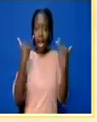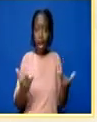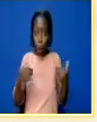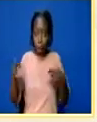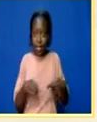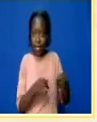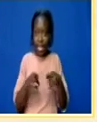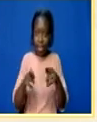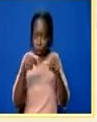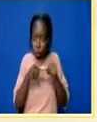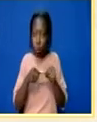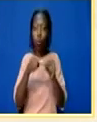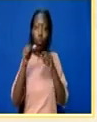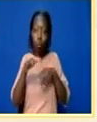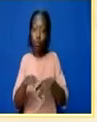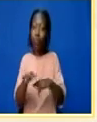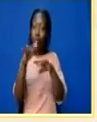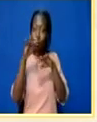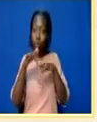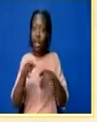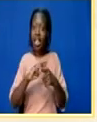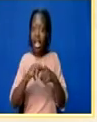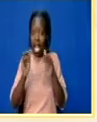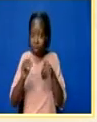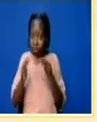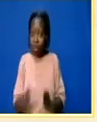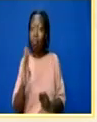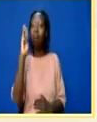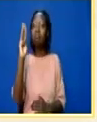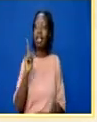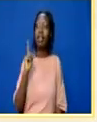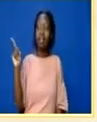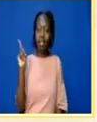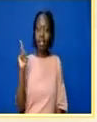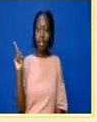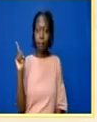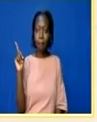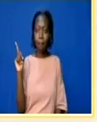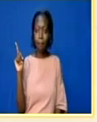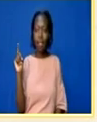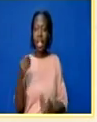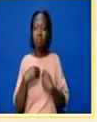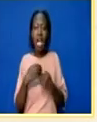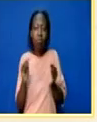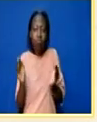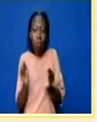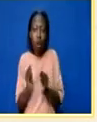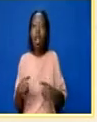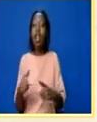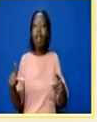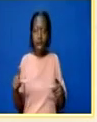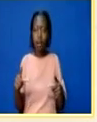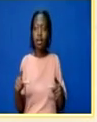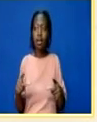coming. And Farmer B, his land remained that. Very small. And the issue is, he